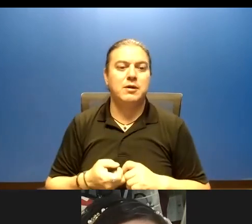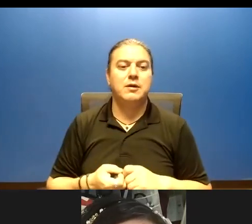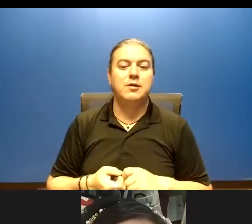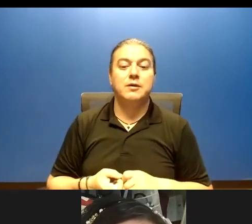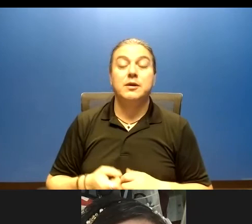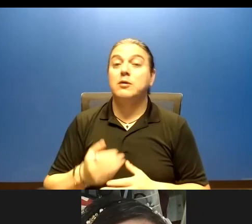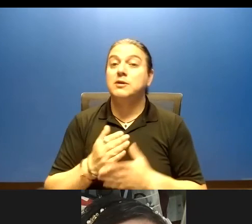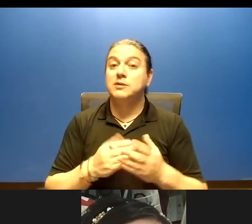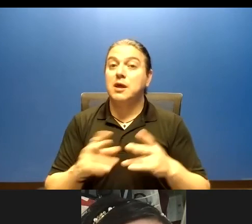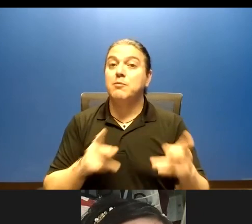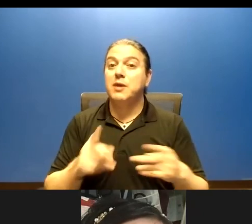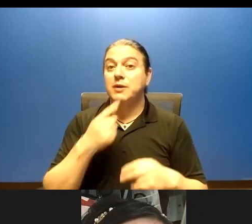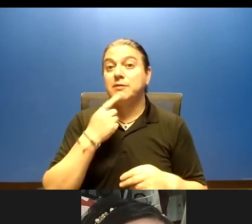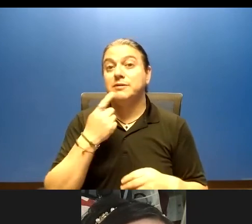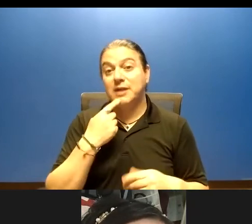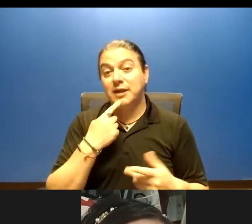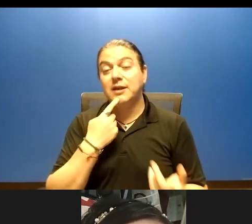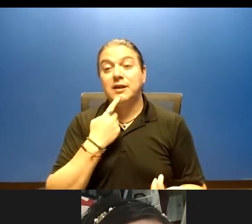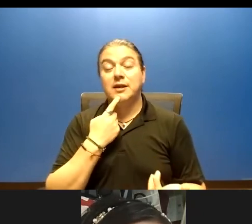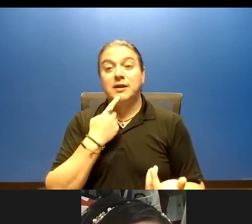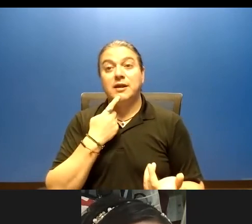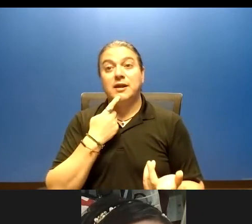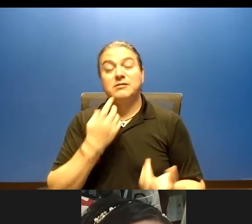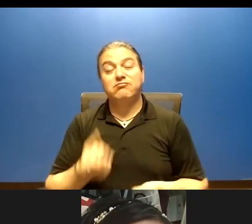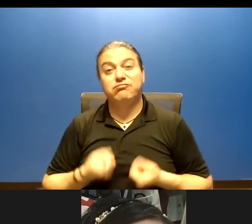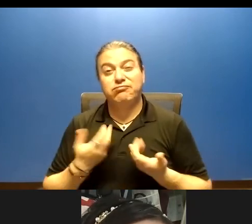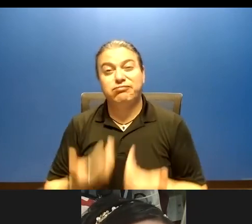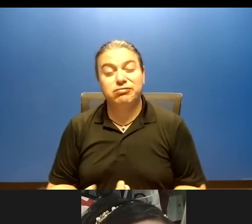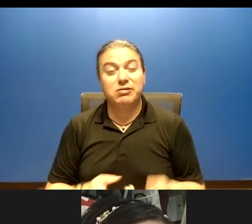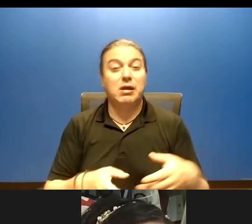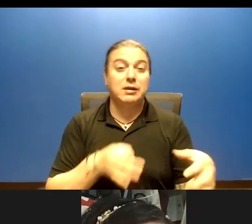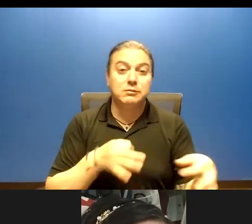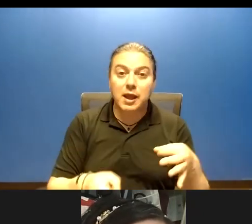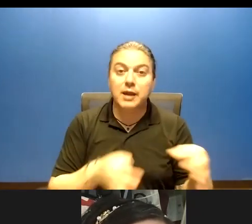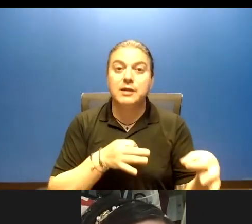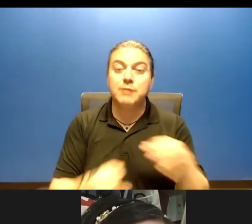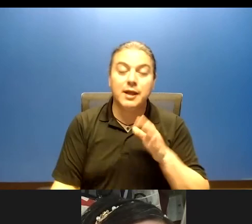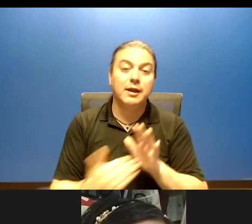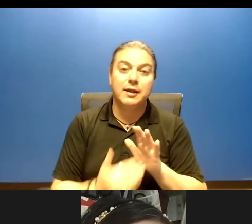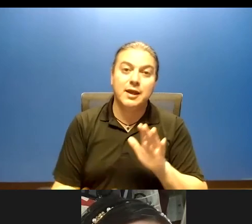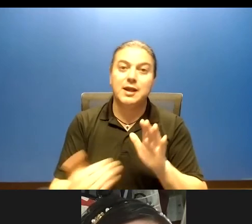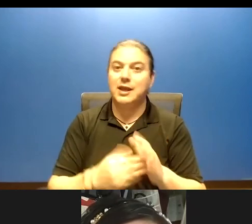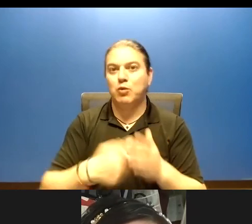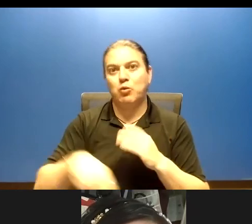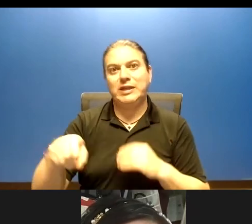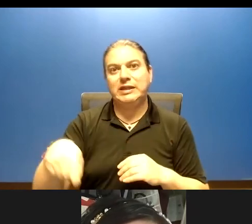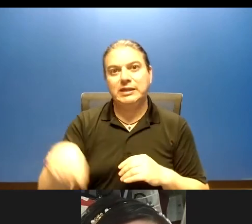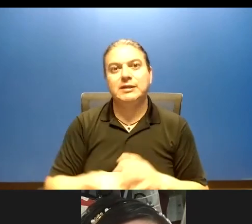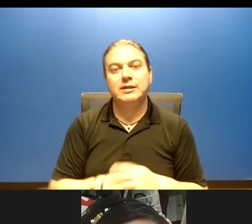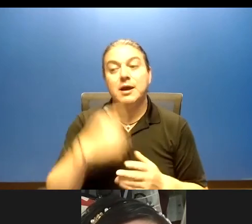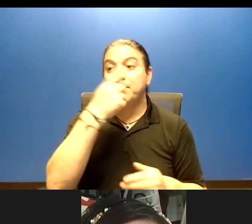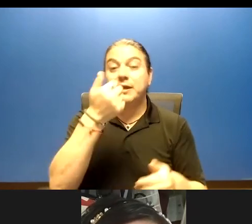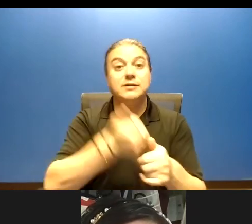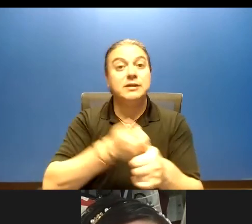also mentioned, it is exhausting explaining over and over what your needs are, because each of us,